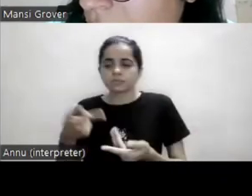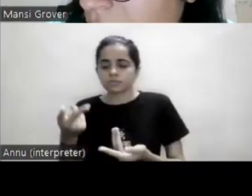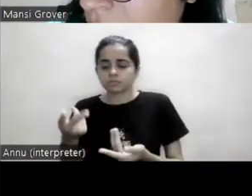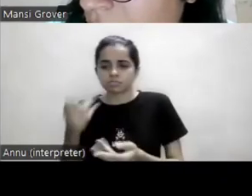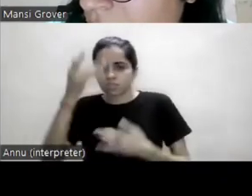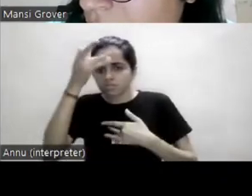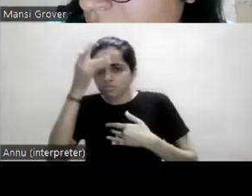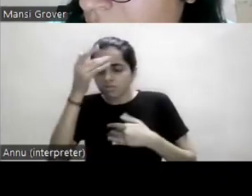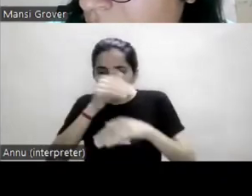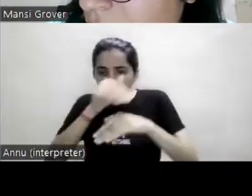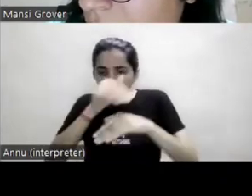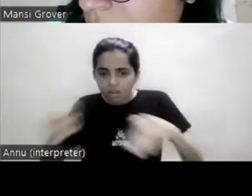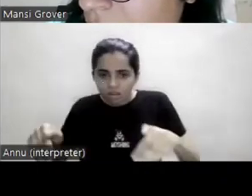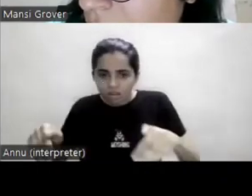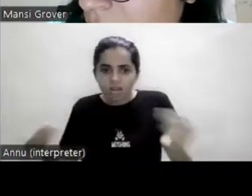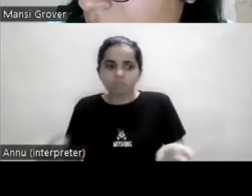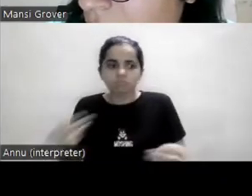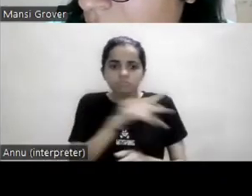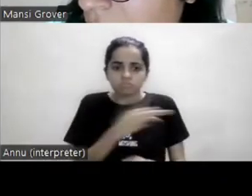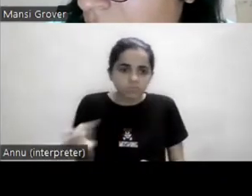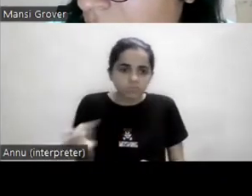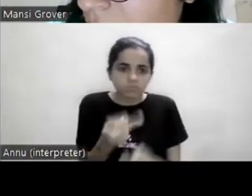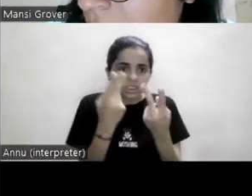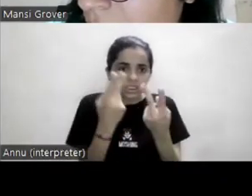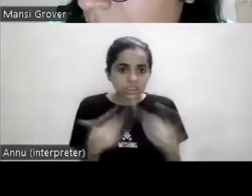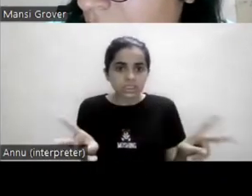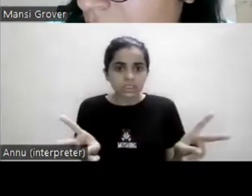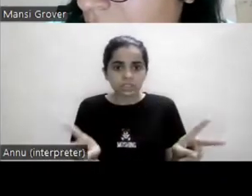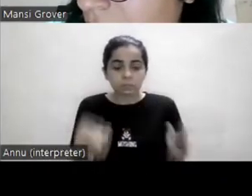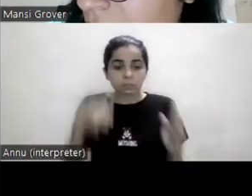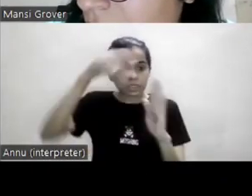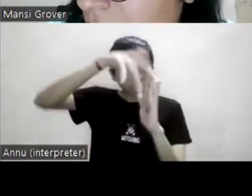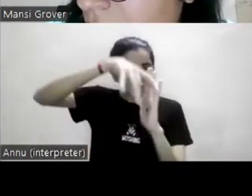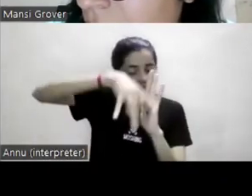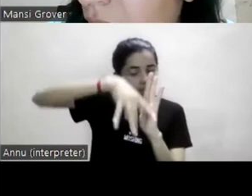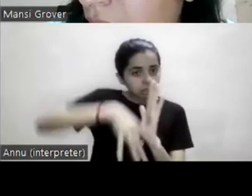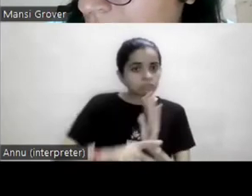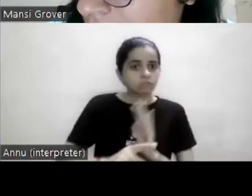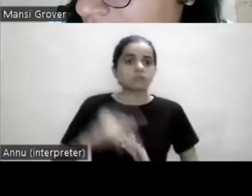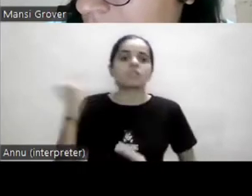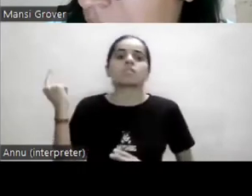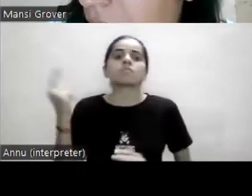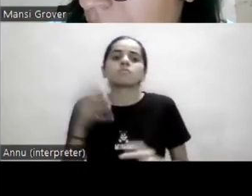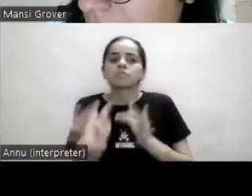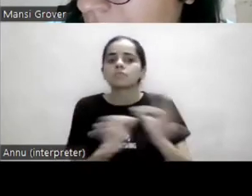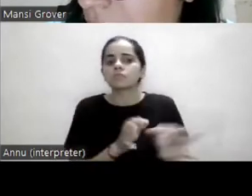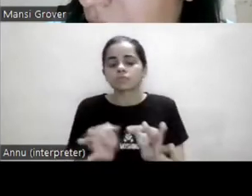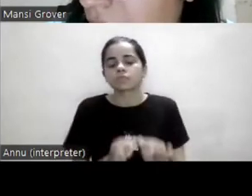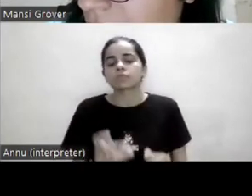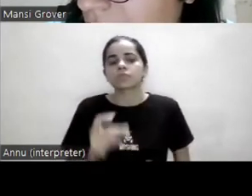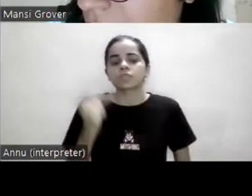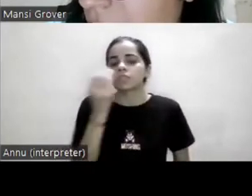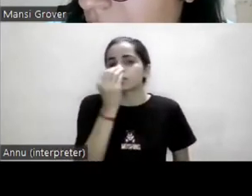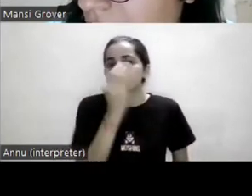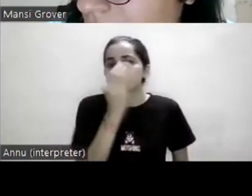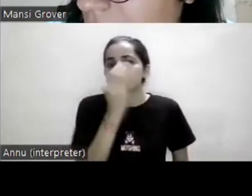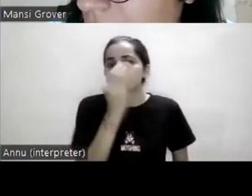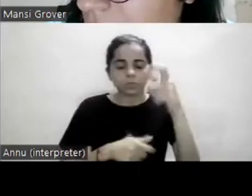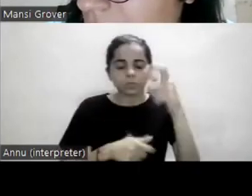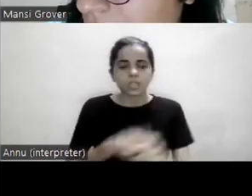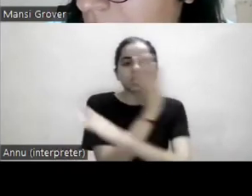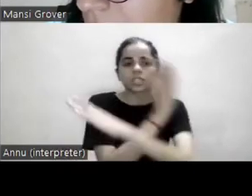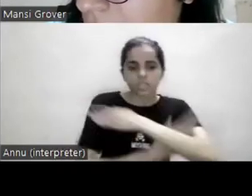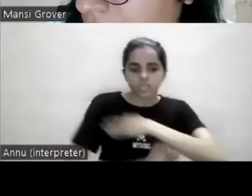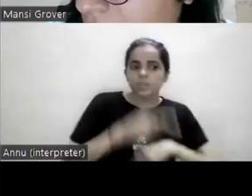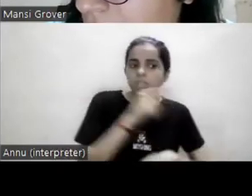kind of darkened, kind of we make them more fast, then it becomes, you know, easy to understand that, okay,